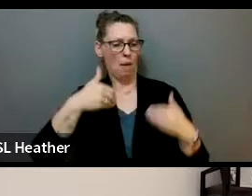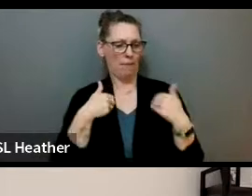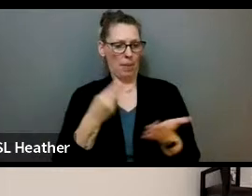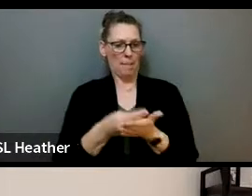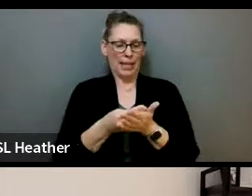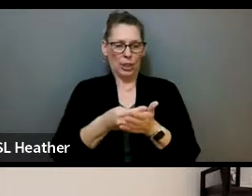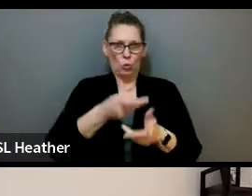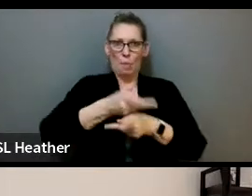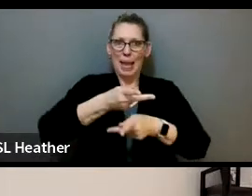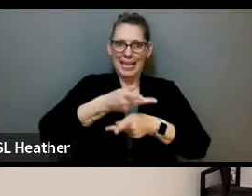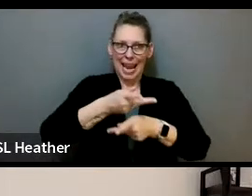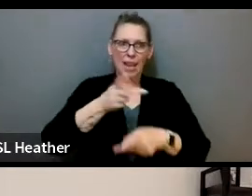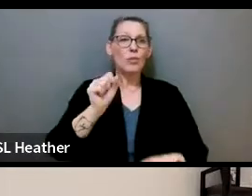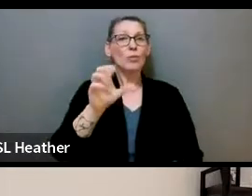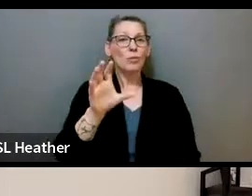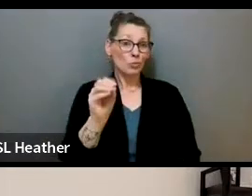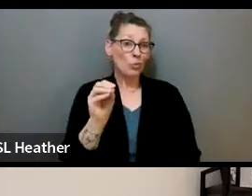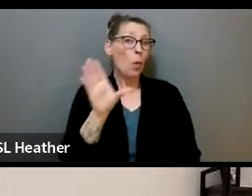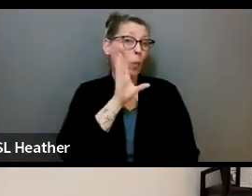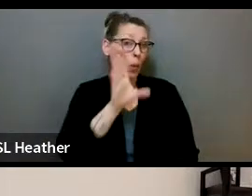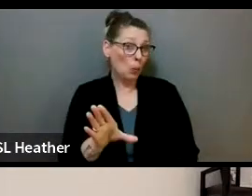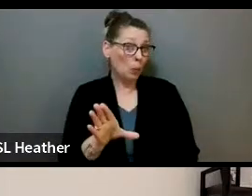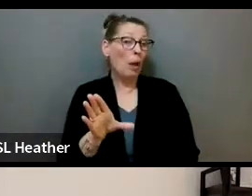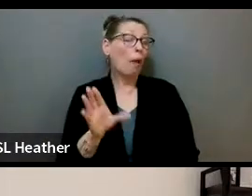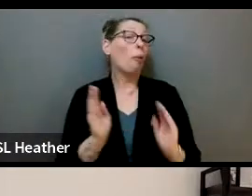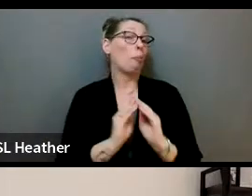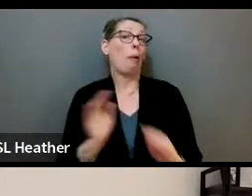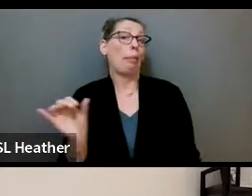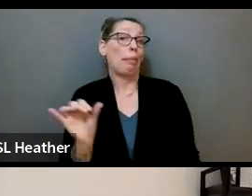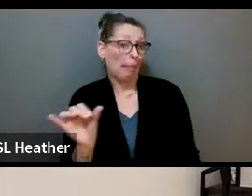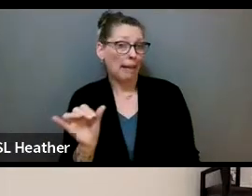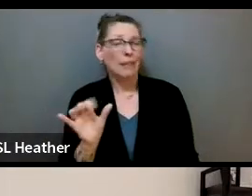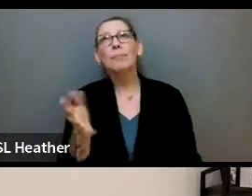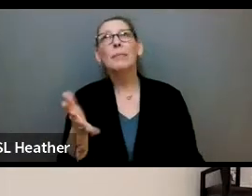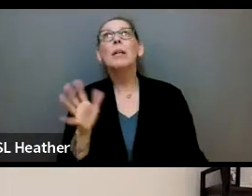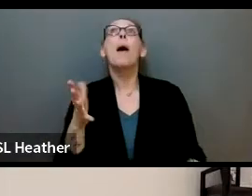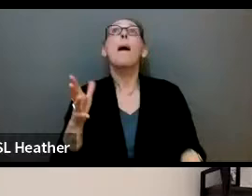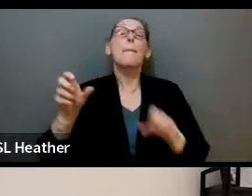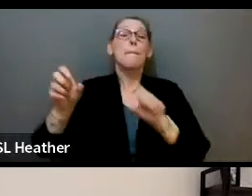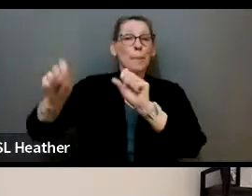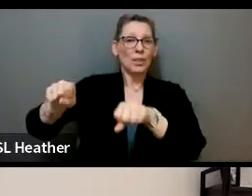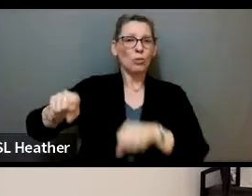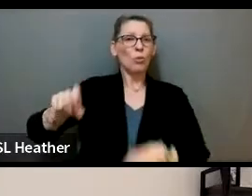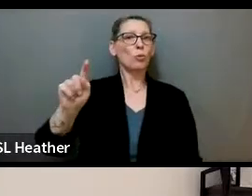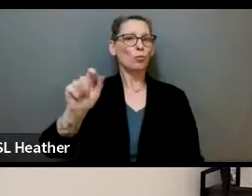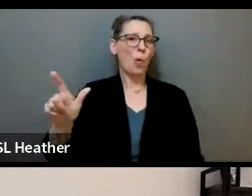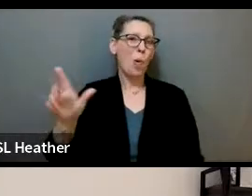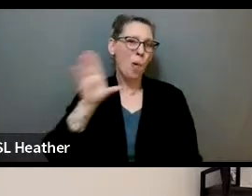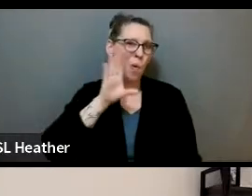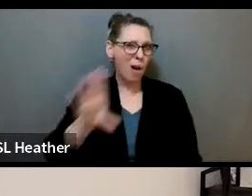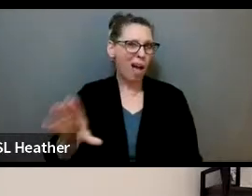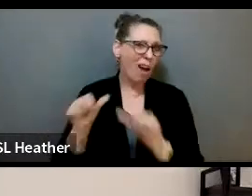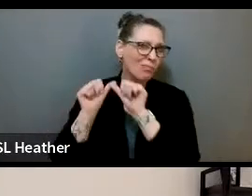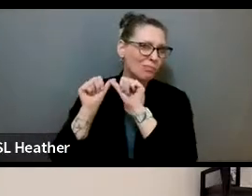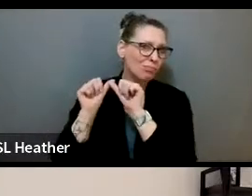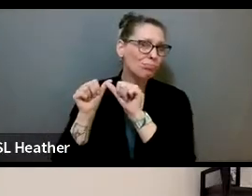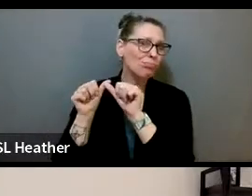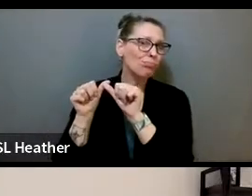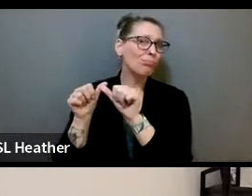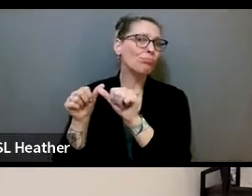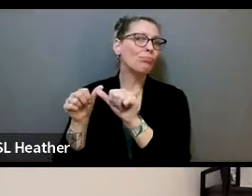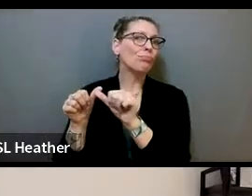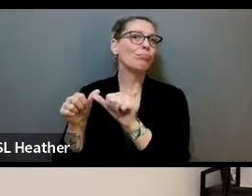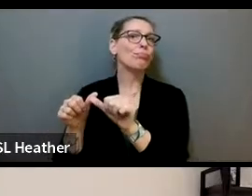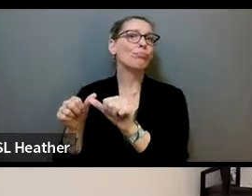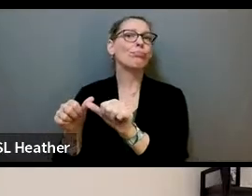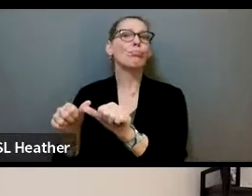think I'm hearing from you is there will be dollars likely, or maybe not likely is not there, but it's potential that tolling continues to pay for that maintenance in the